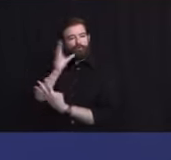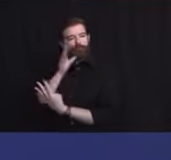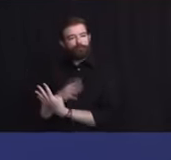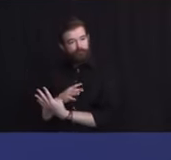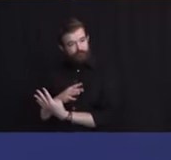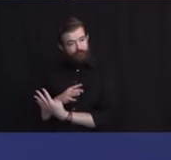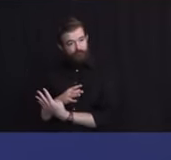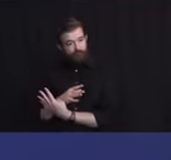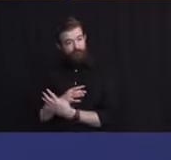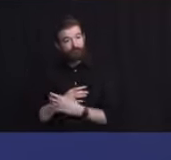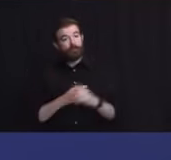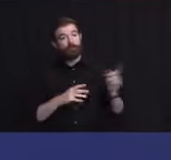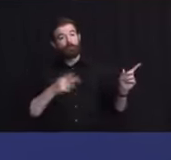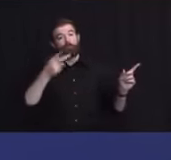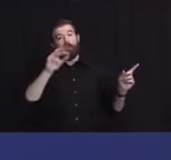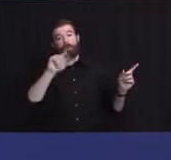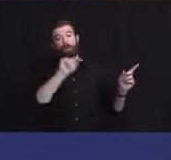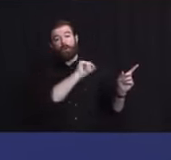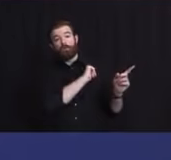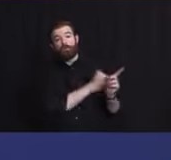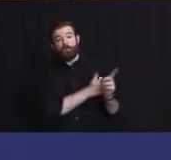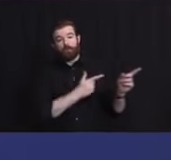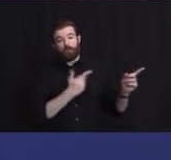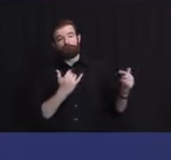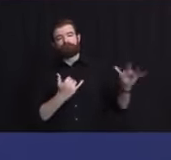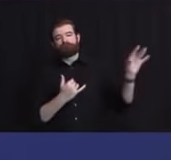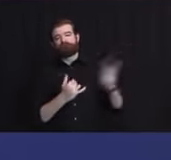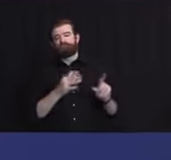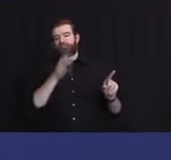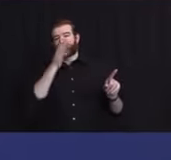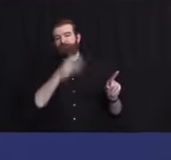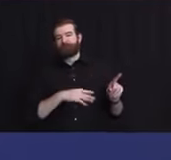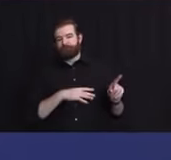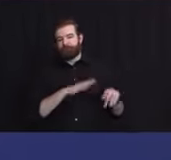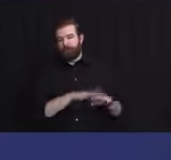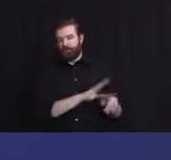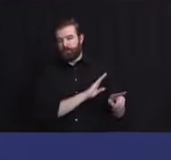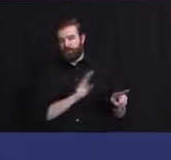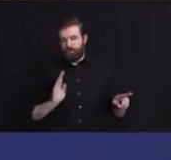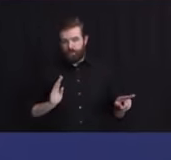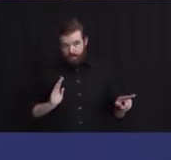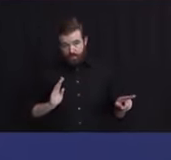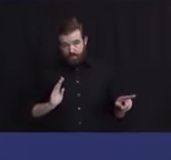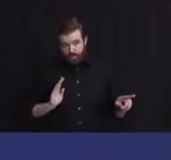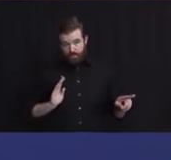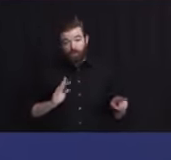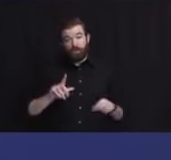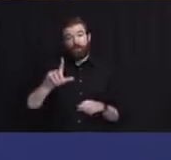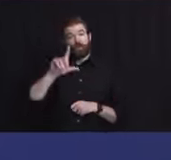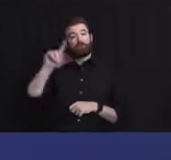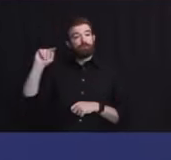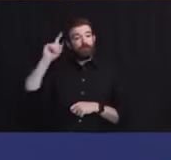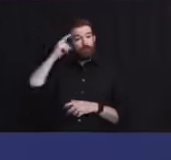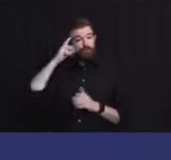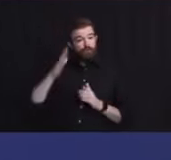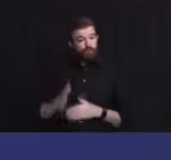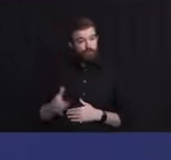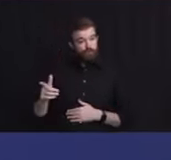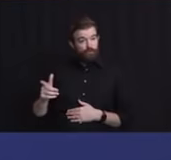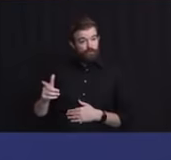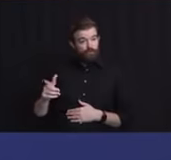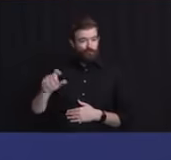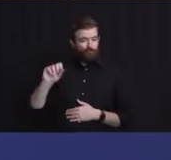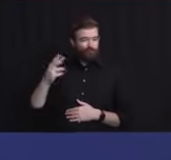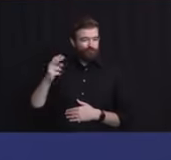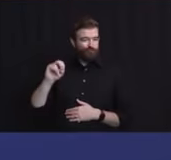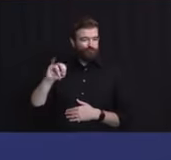board. Our lieutenant governor is Sheila Oliver. Judy represents, I believe, a majority female